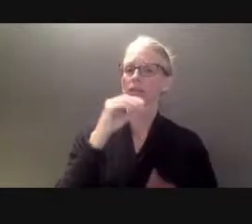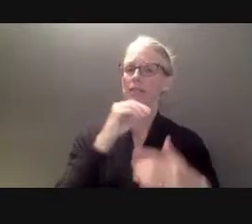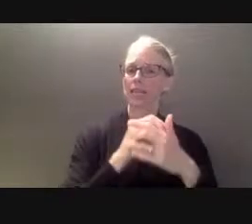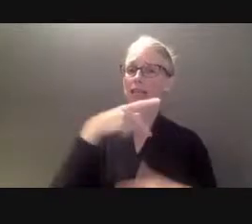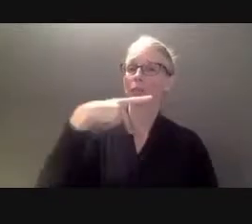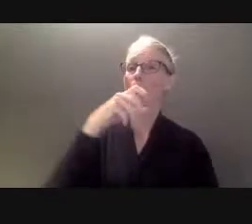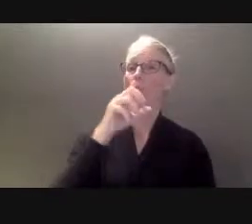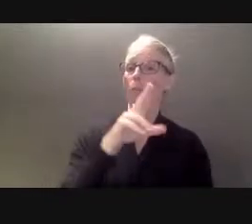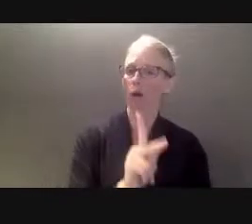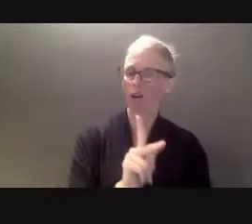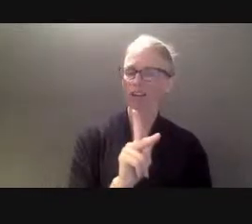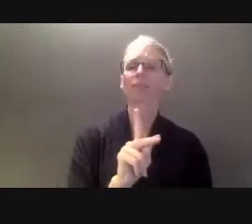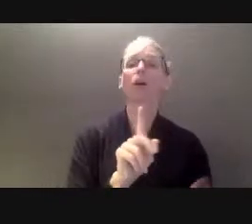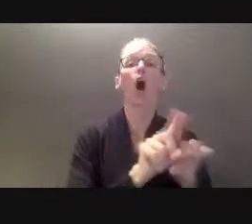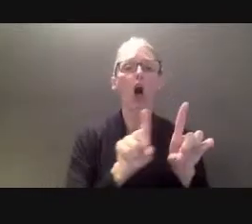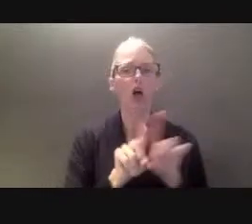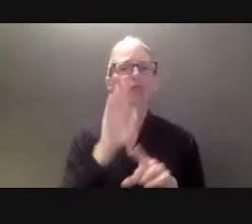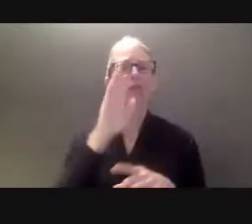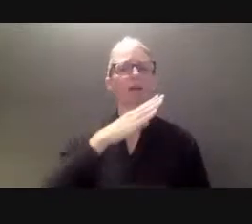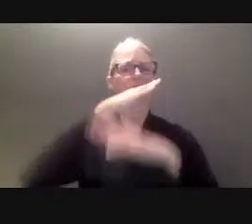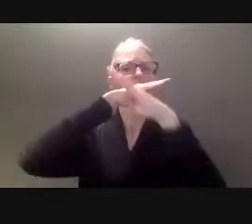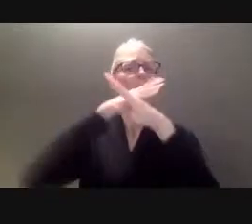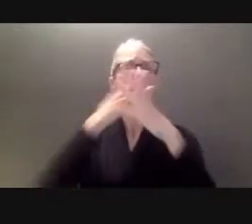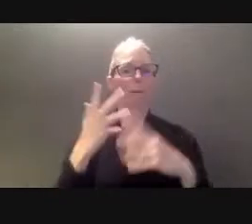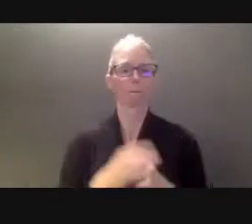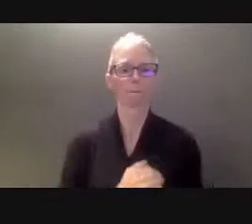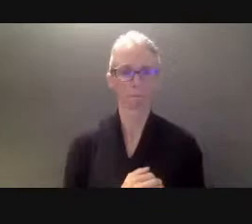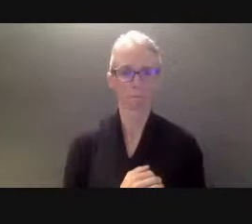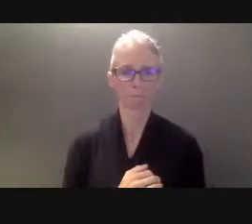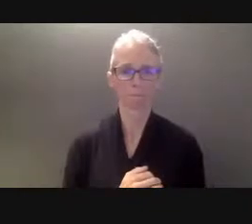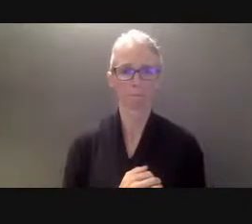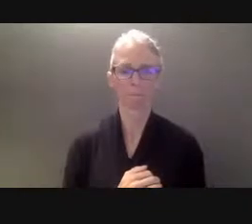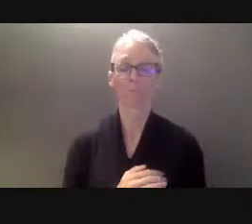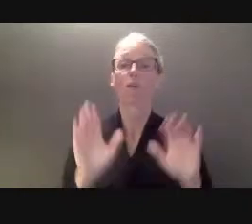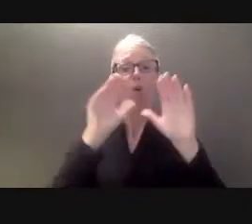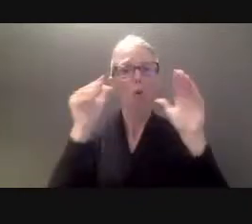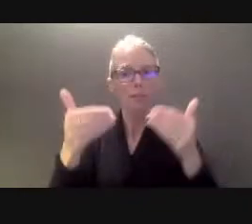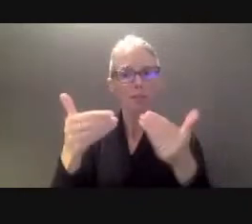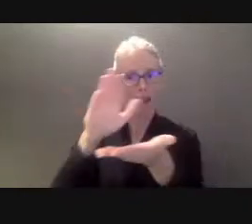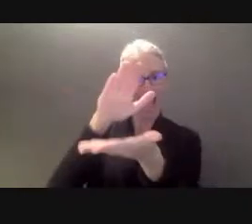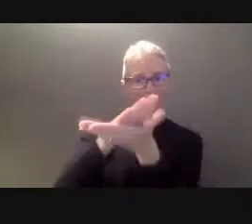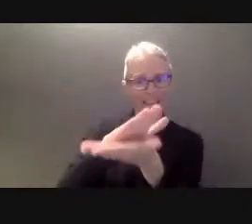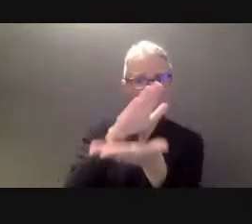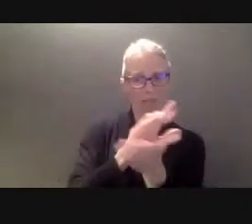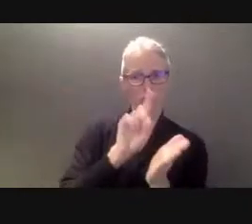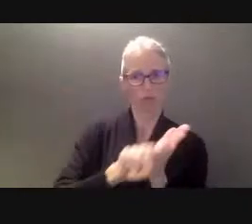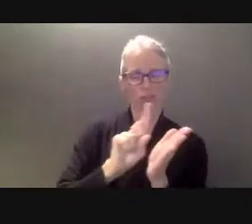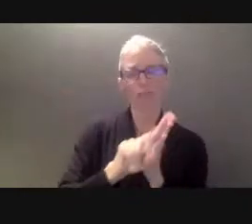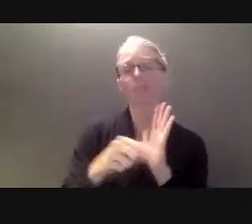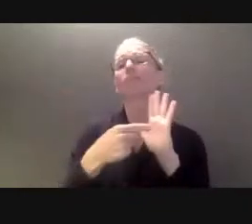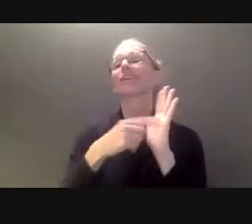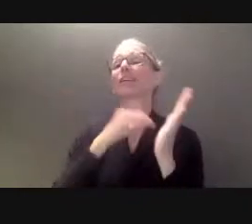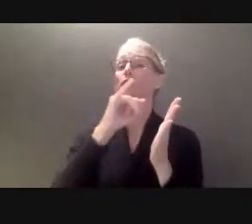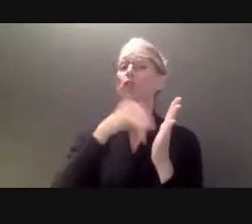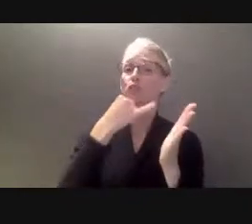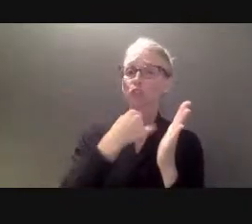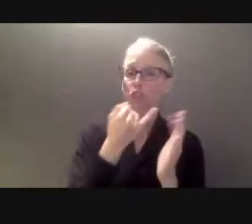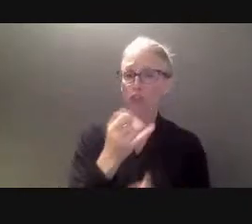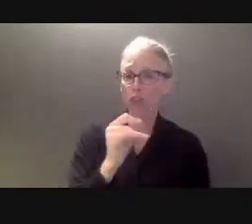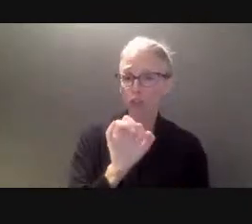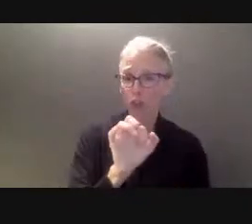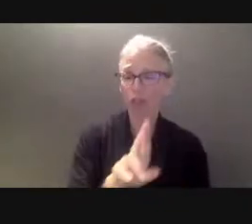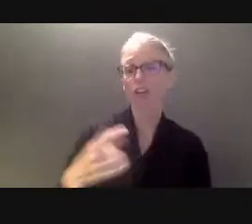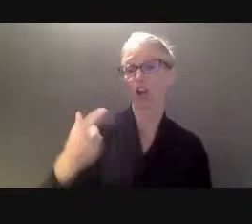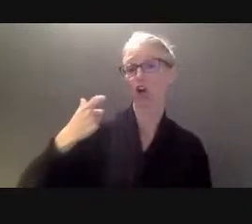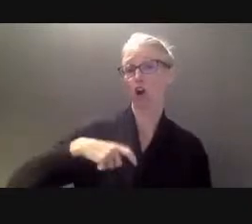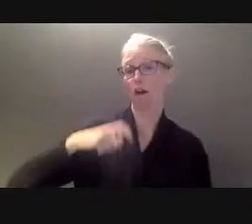participation. We focused on evidence that was produced in academic settings as documented in journal articles, conference proceedings,